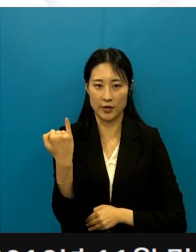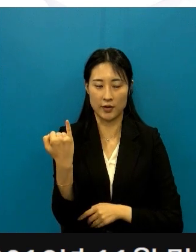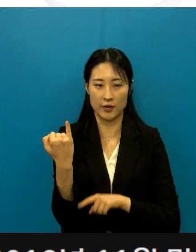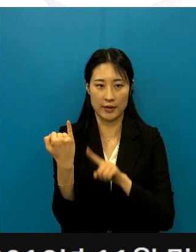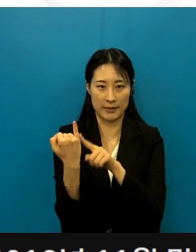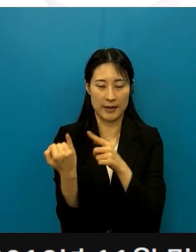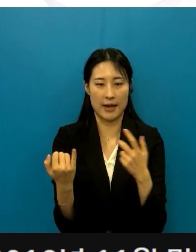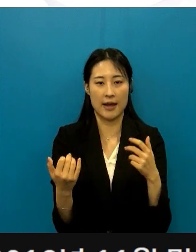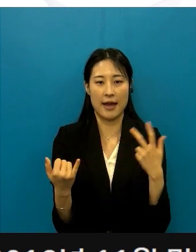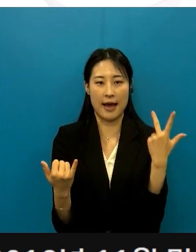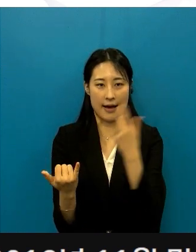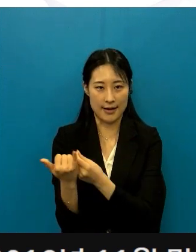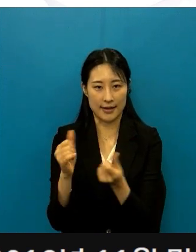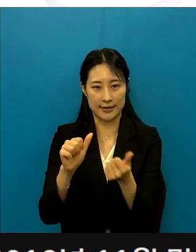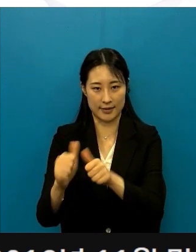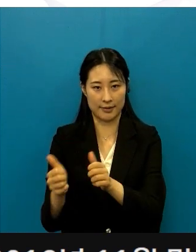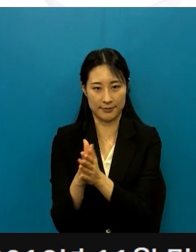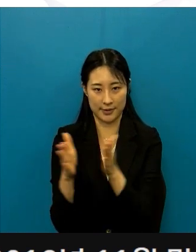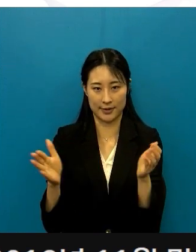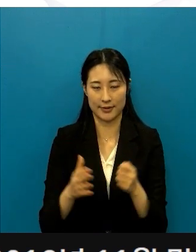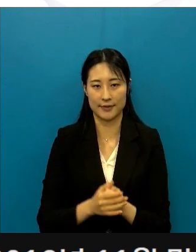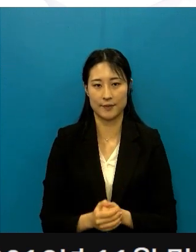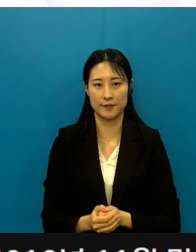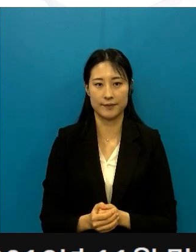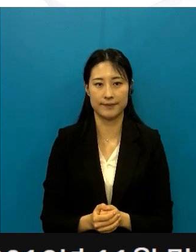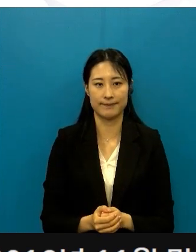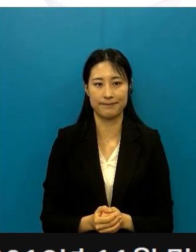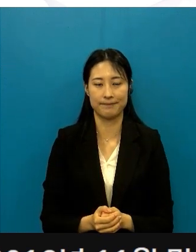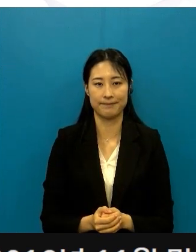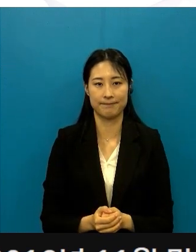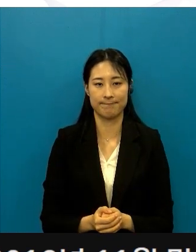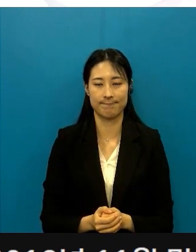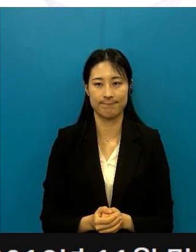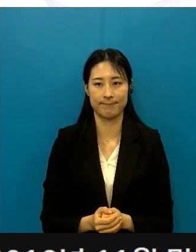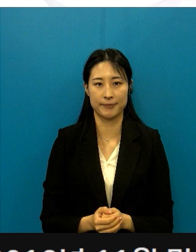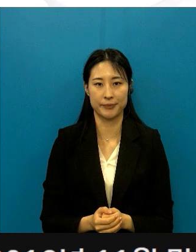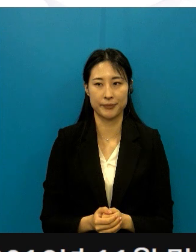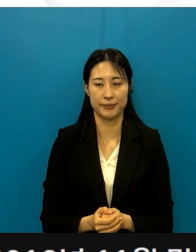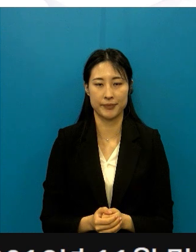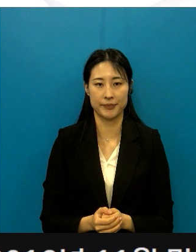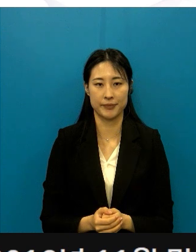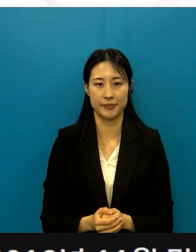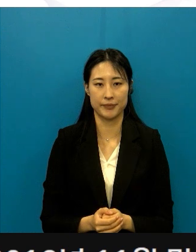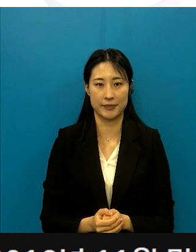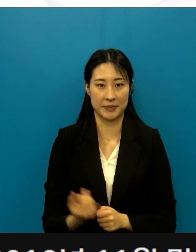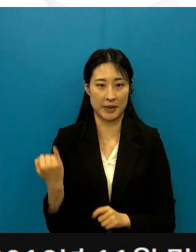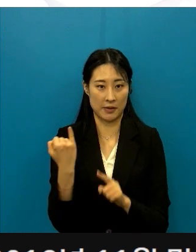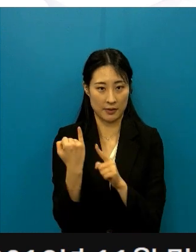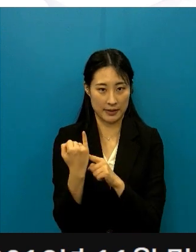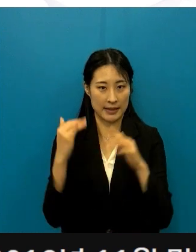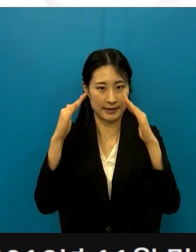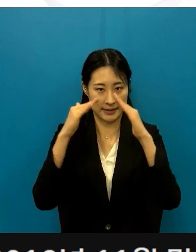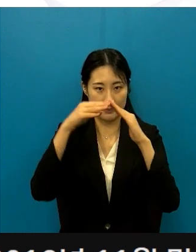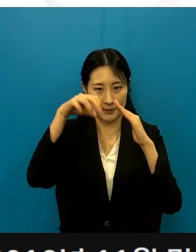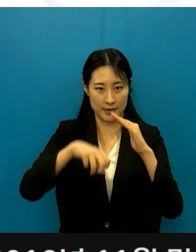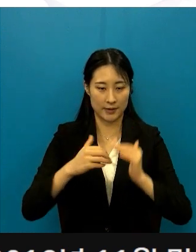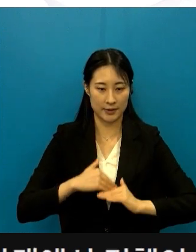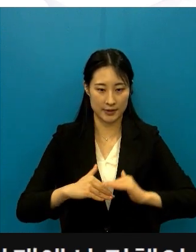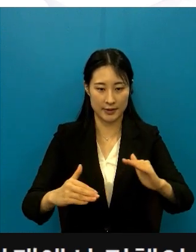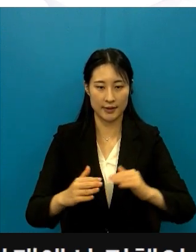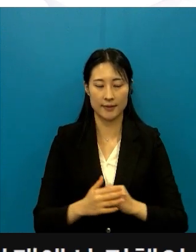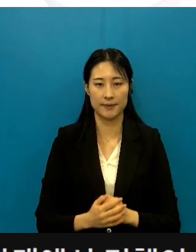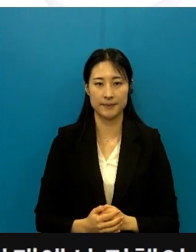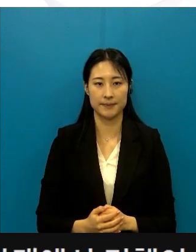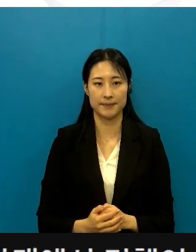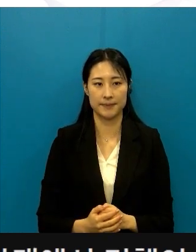request at her house in Japan. She had a myotrophic lateral